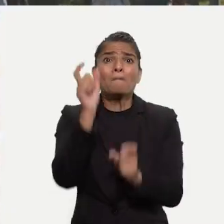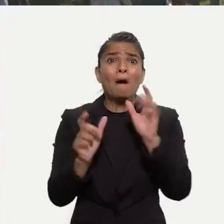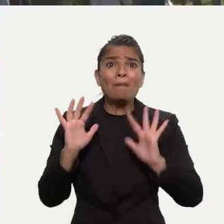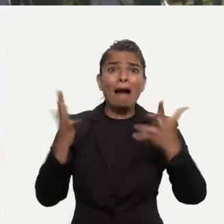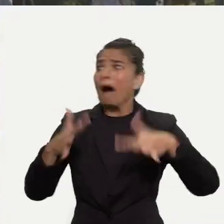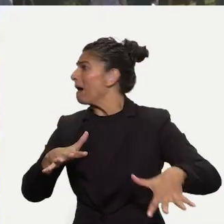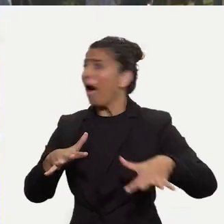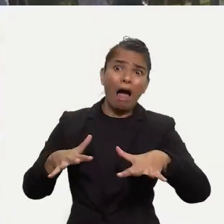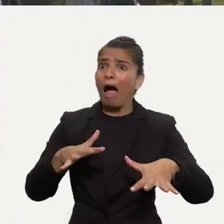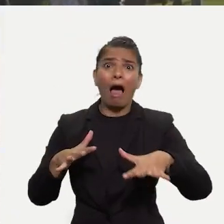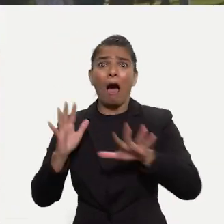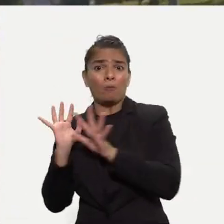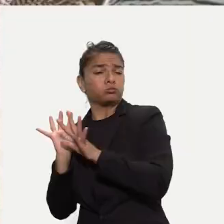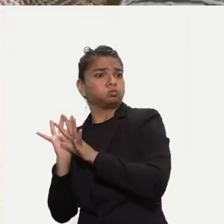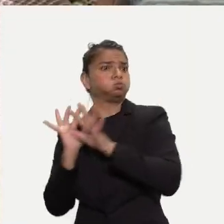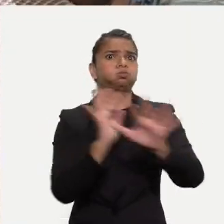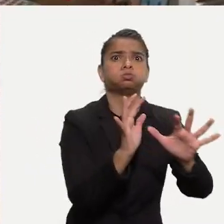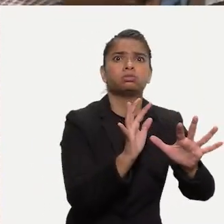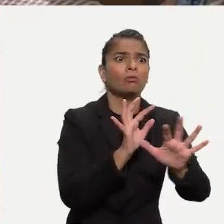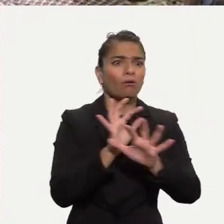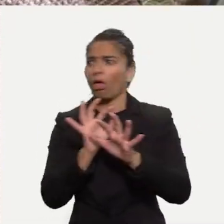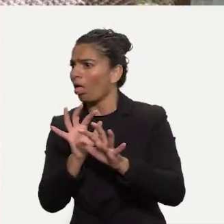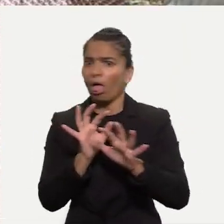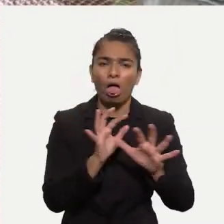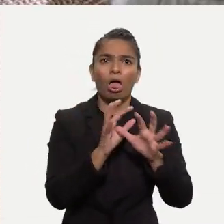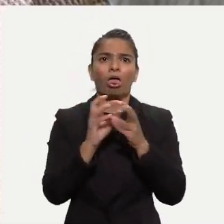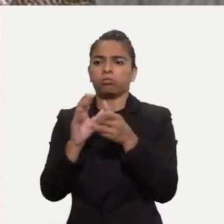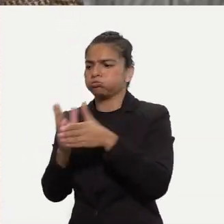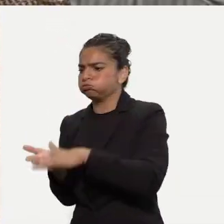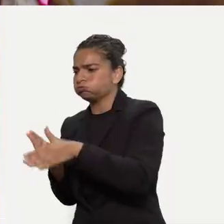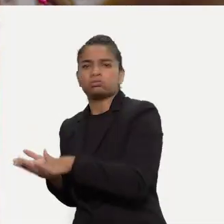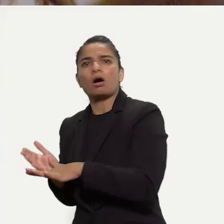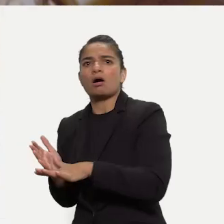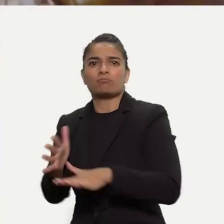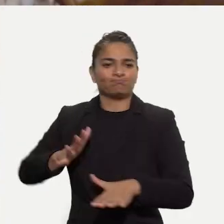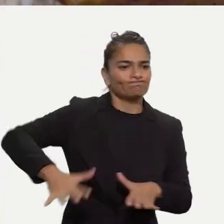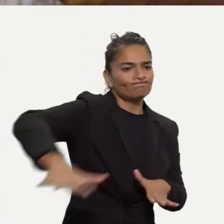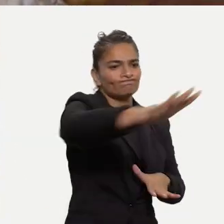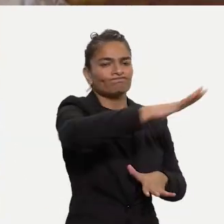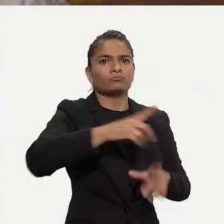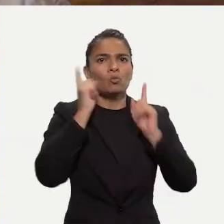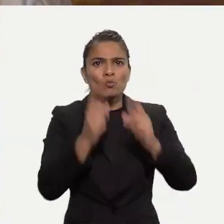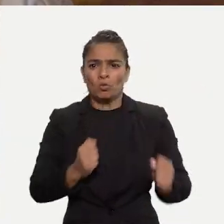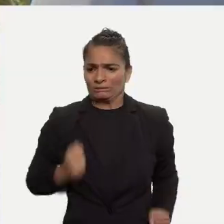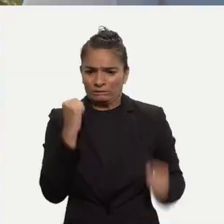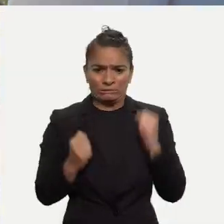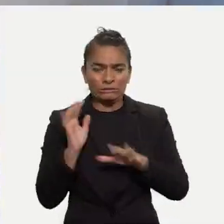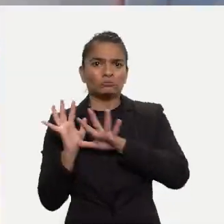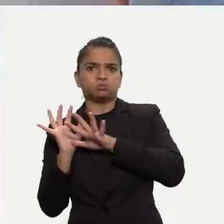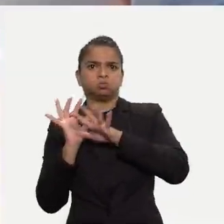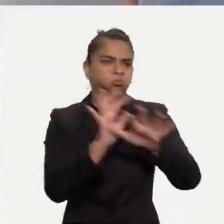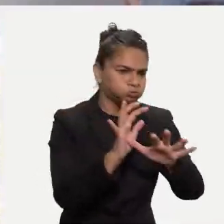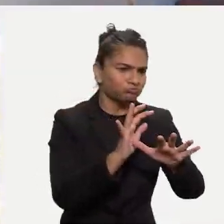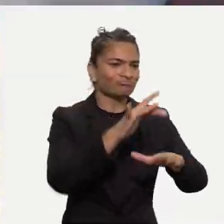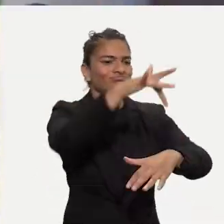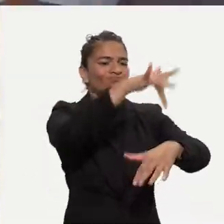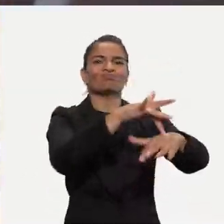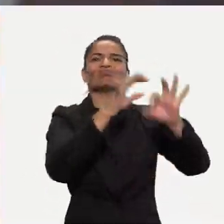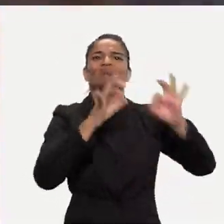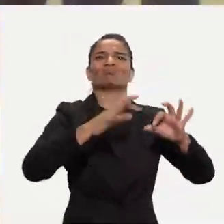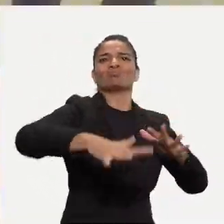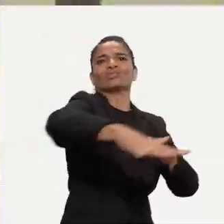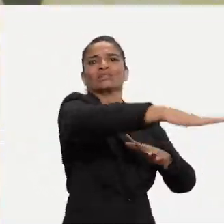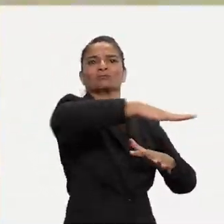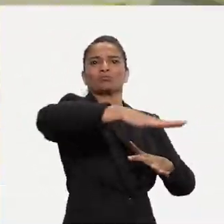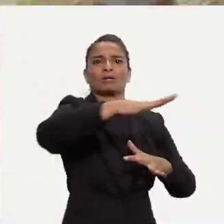in risk management is, one of them is the fire assembly points. Normally when there's fire, maybe in cities, and